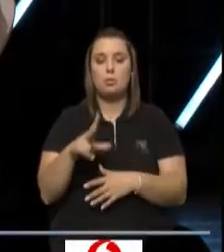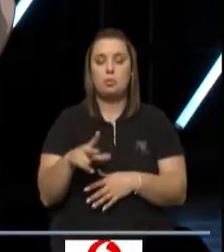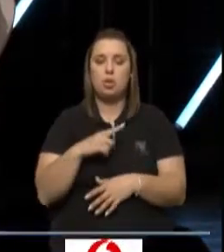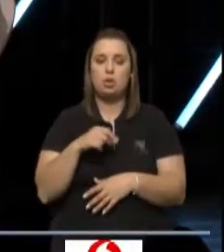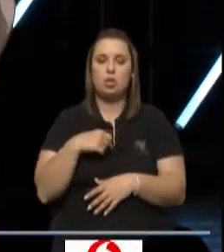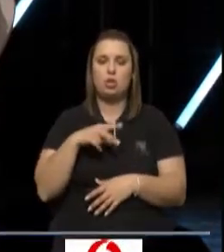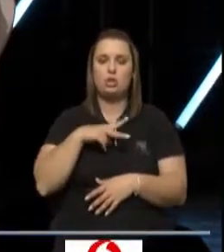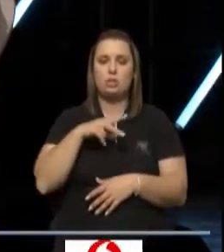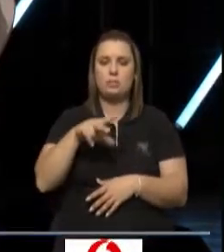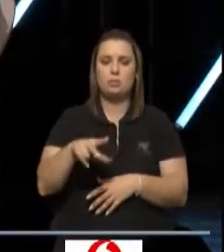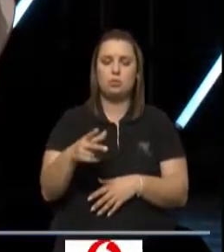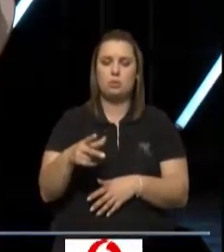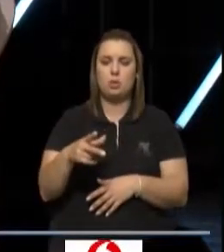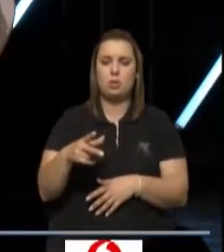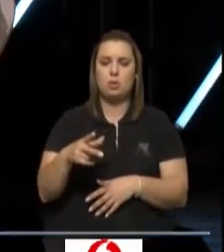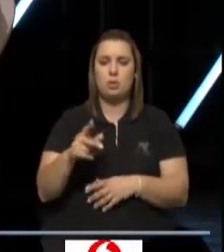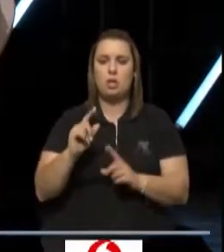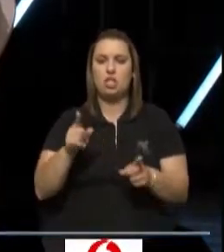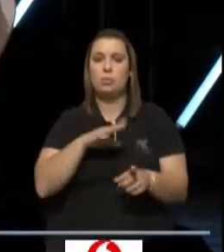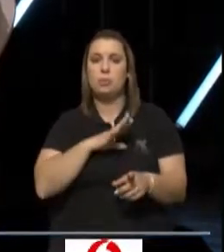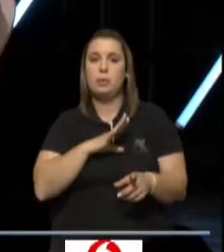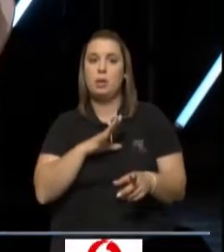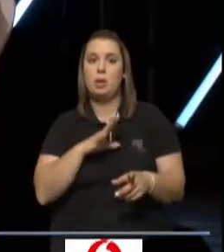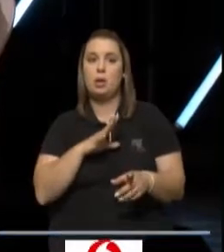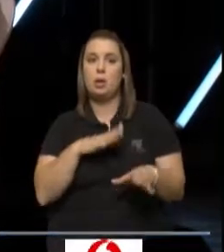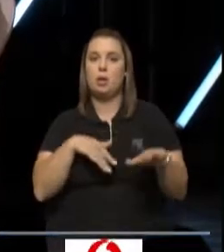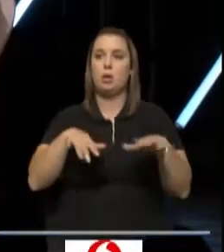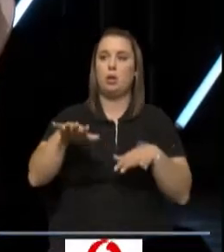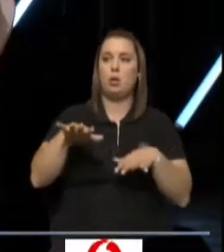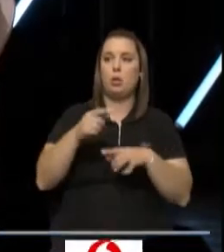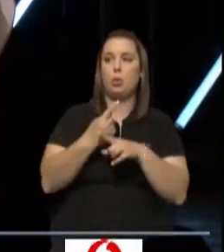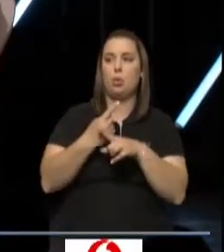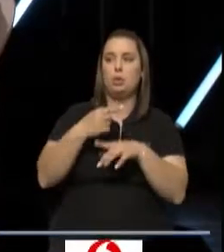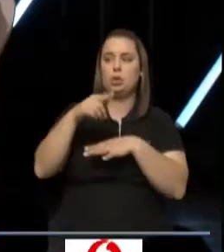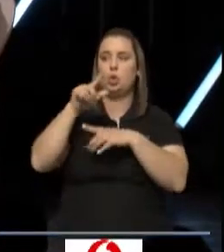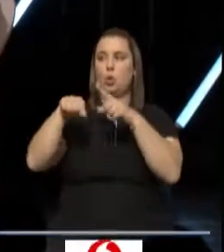we are in Portugal. In Portugal, we're now